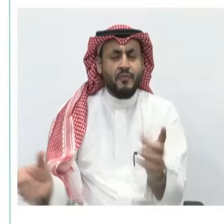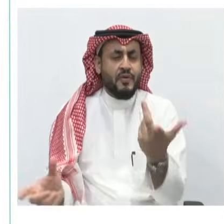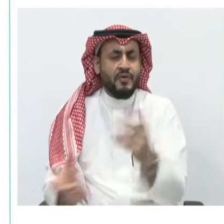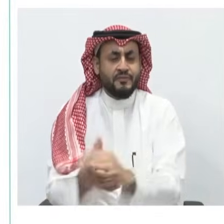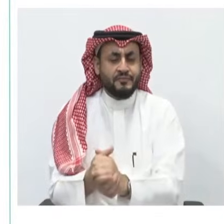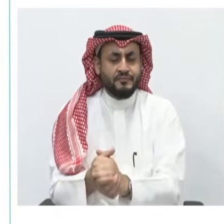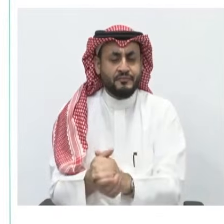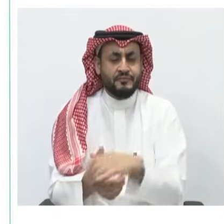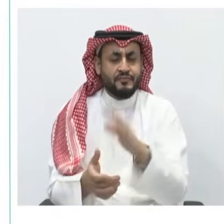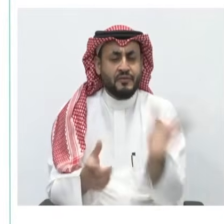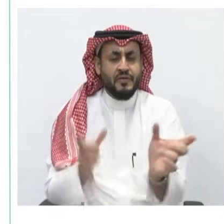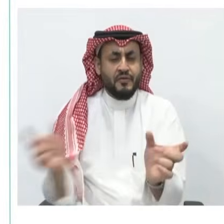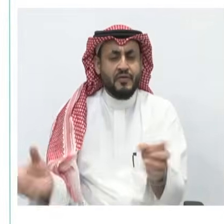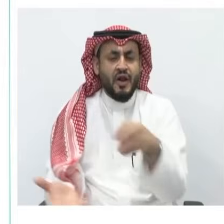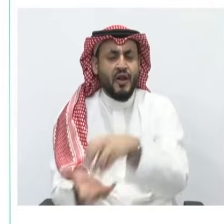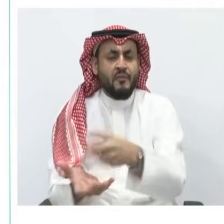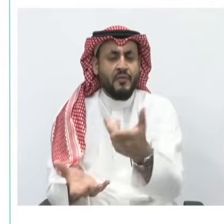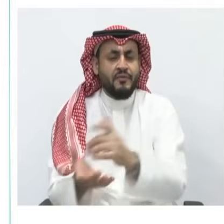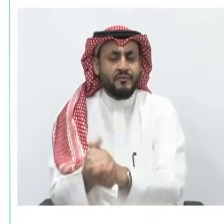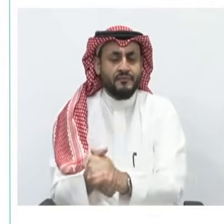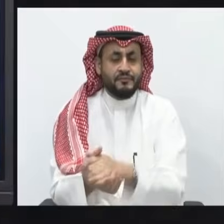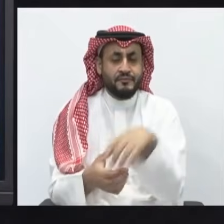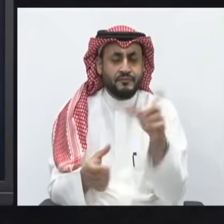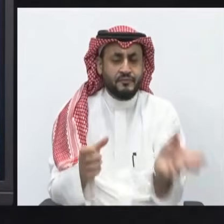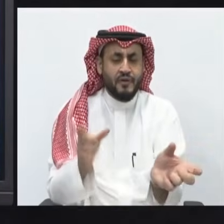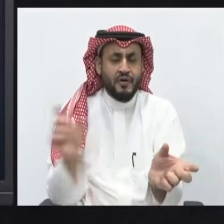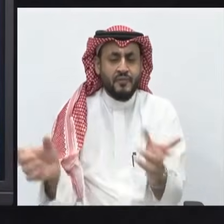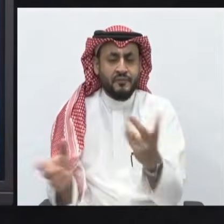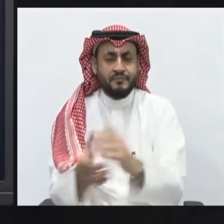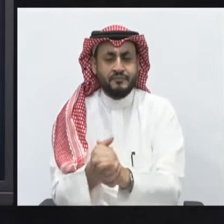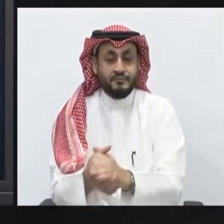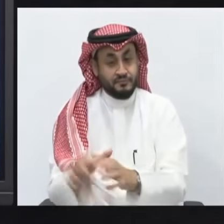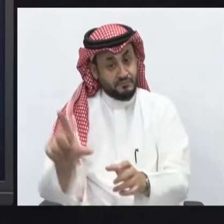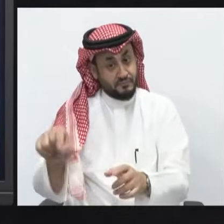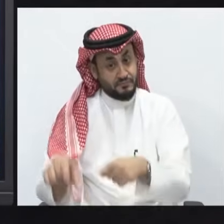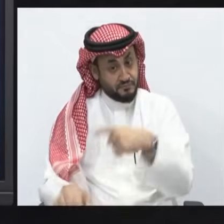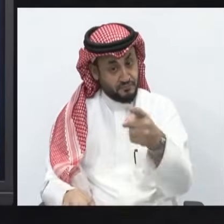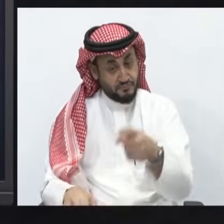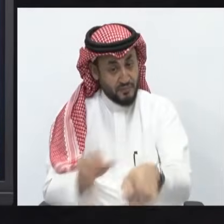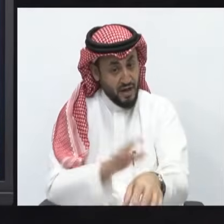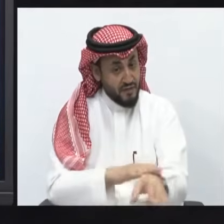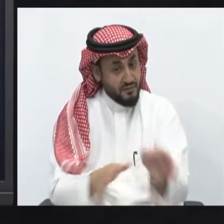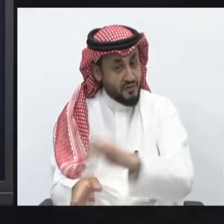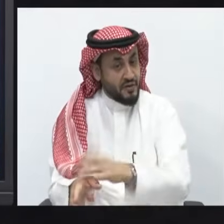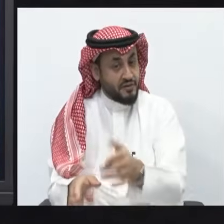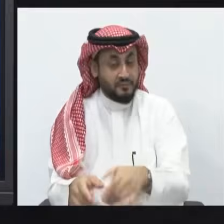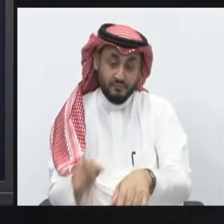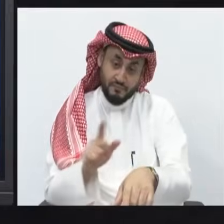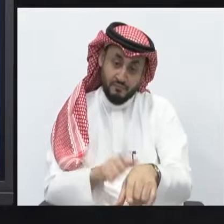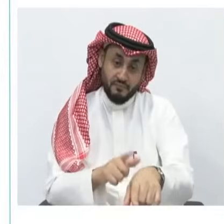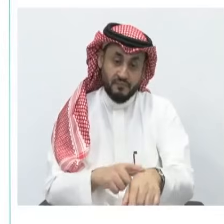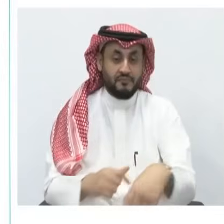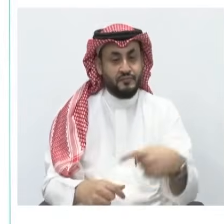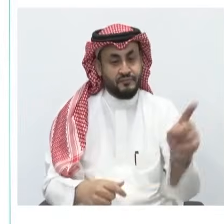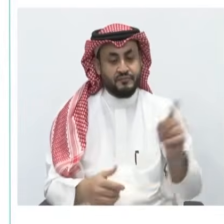right. Okay. Where should I put this? Here or here? Left or right? Yes.